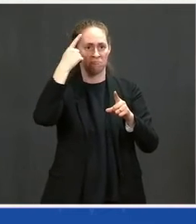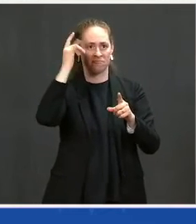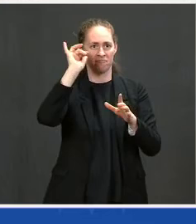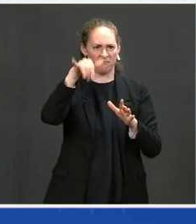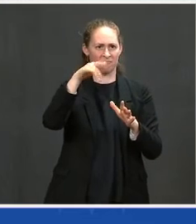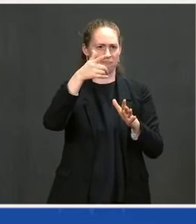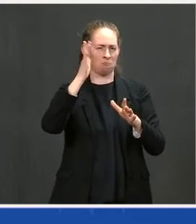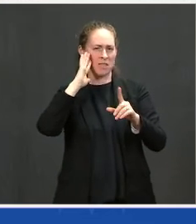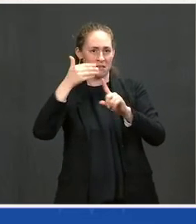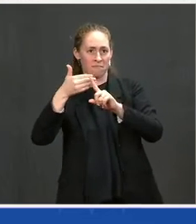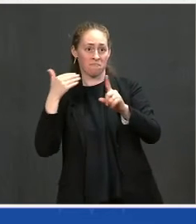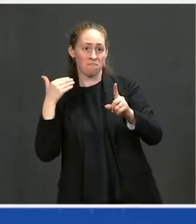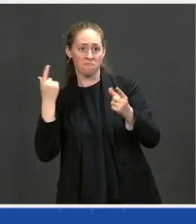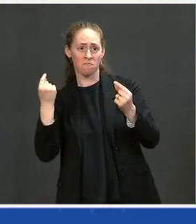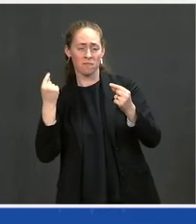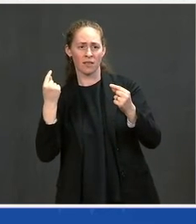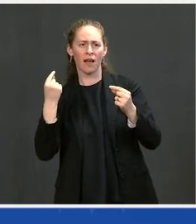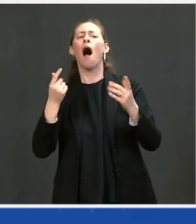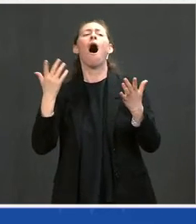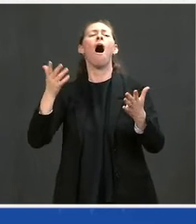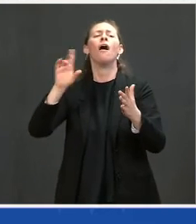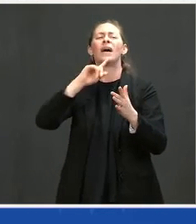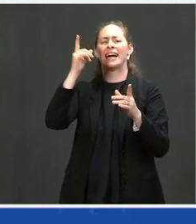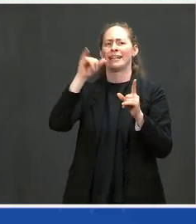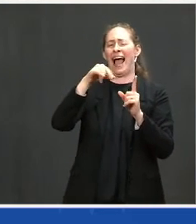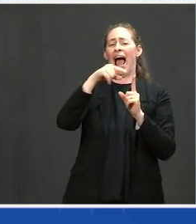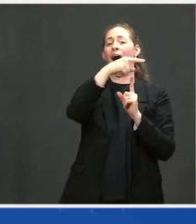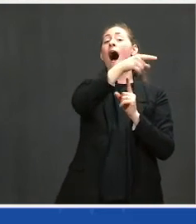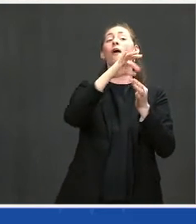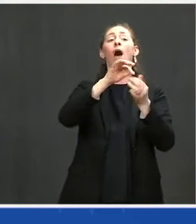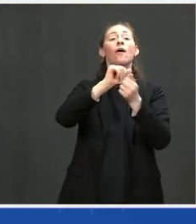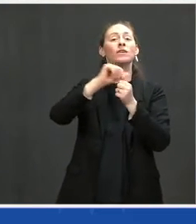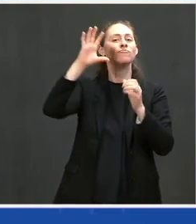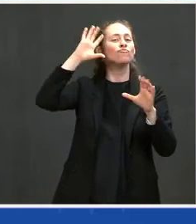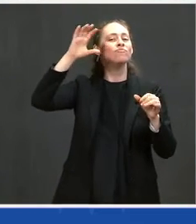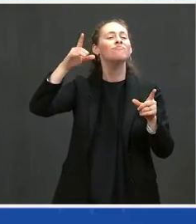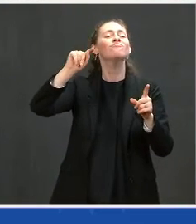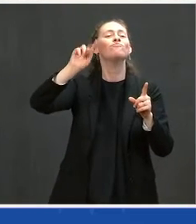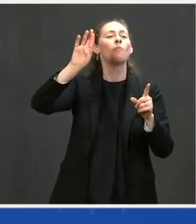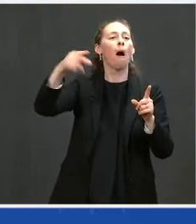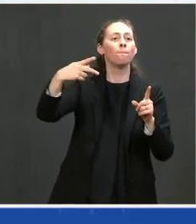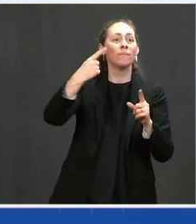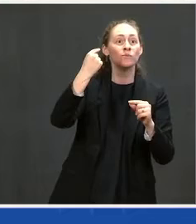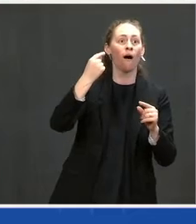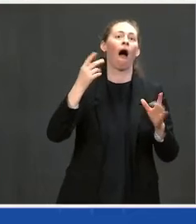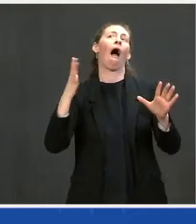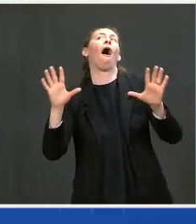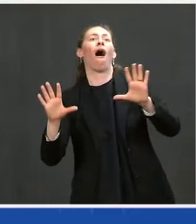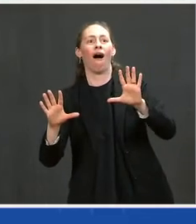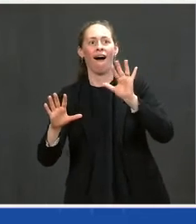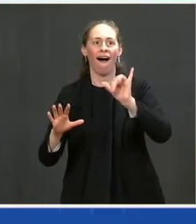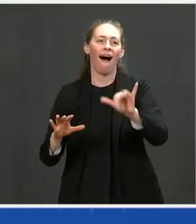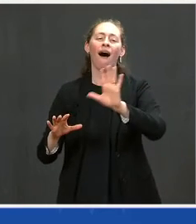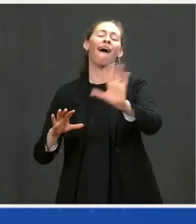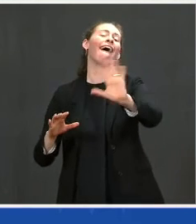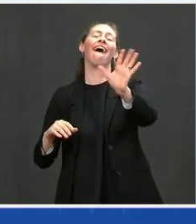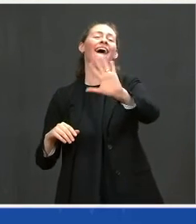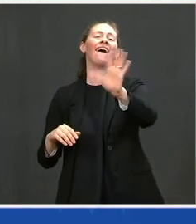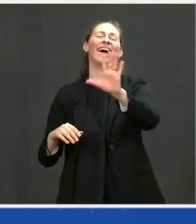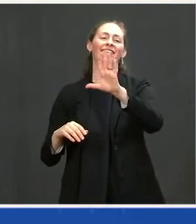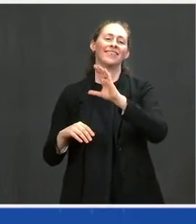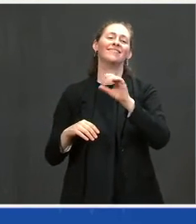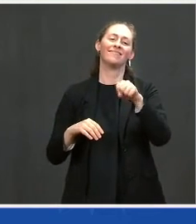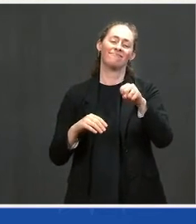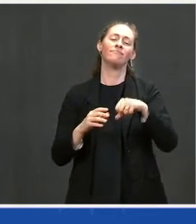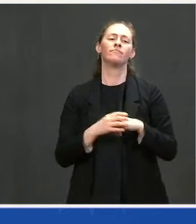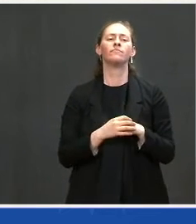needed to. My predecessor. Oh, God, I miss him. No, the answer is yes. My plan is to run for